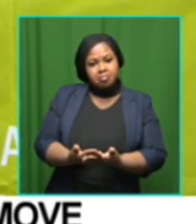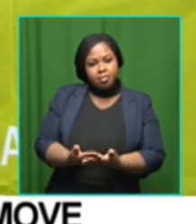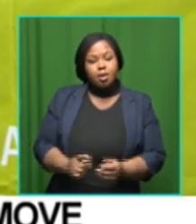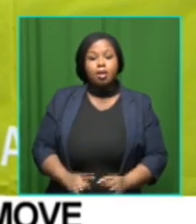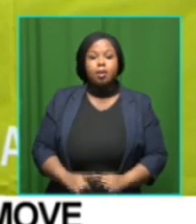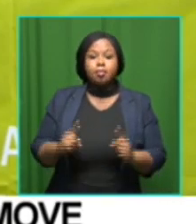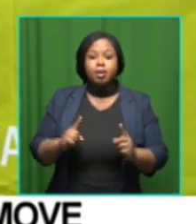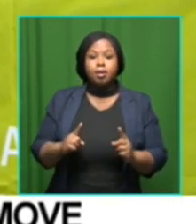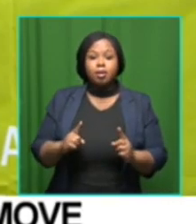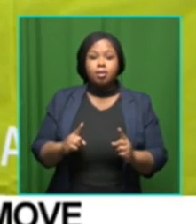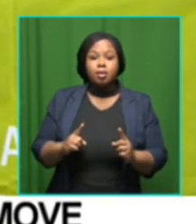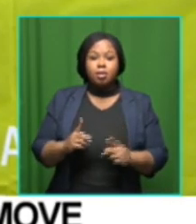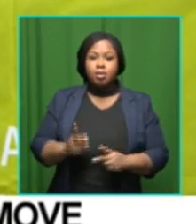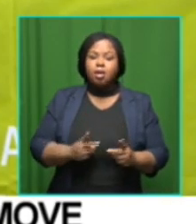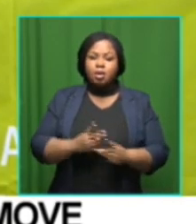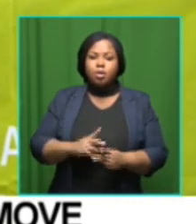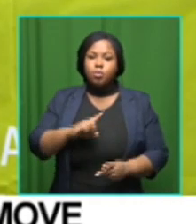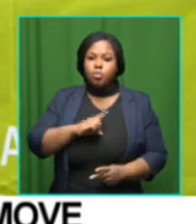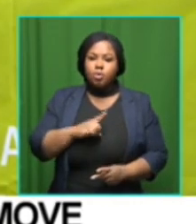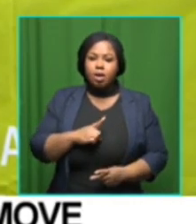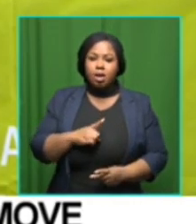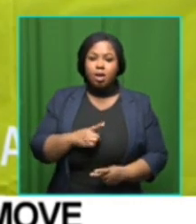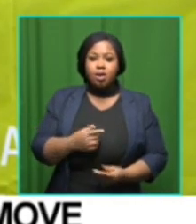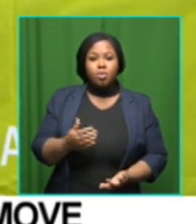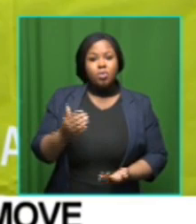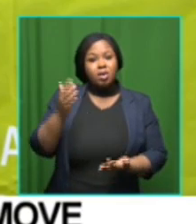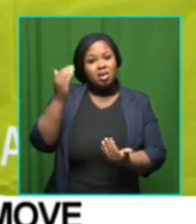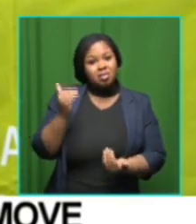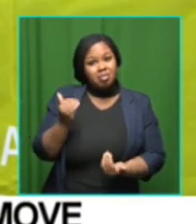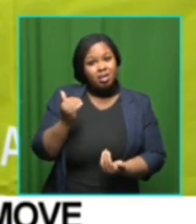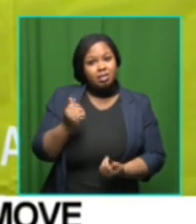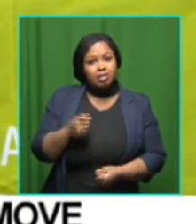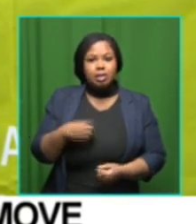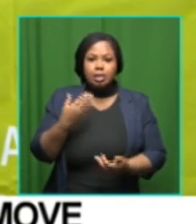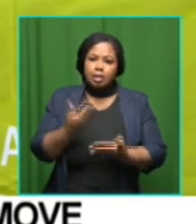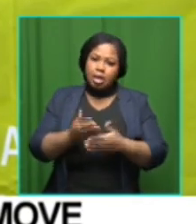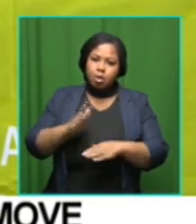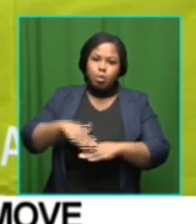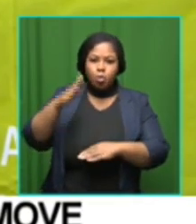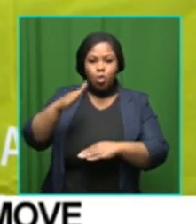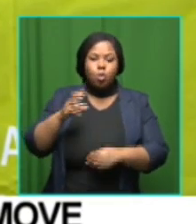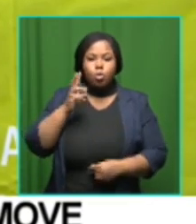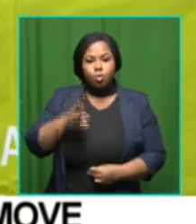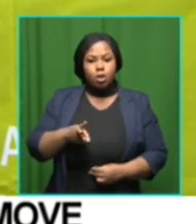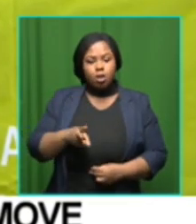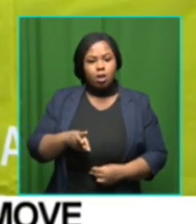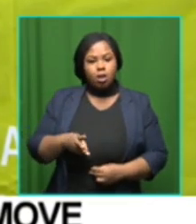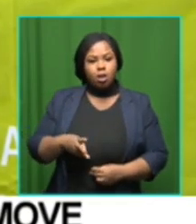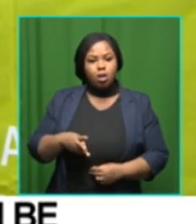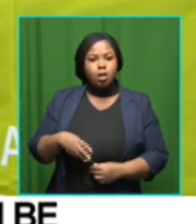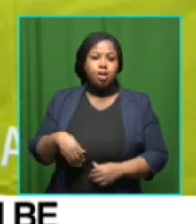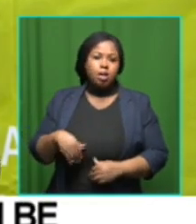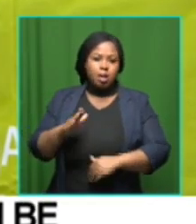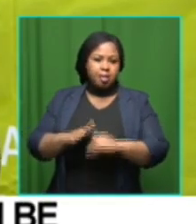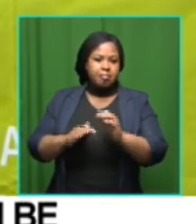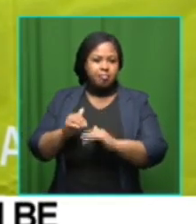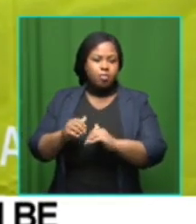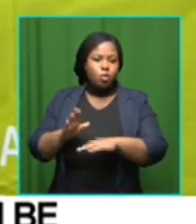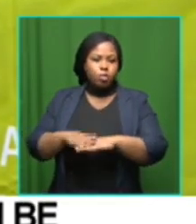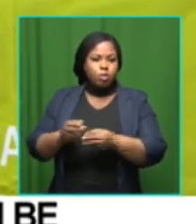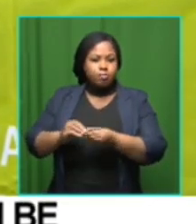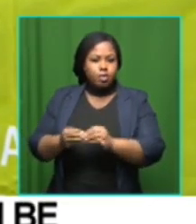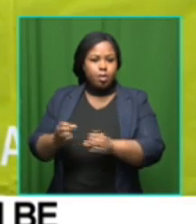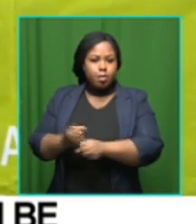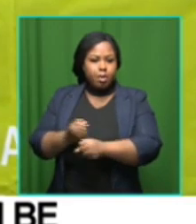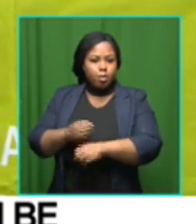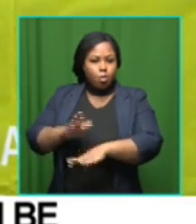also saying, because we're anticipating that the numbers might increase, we'll also be building up another set of beds. And